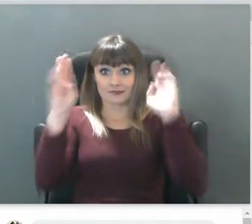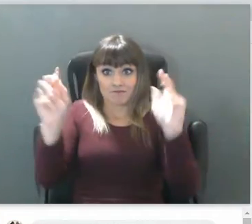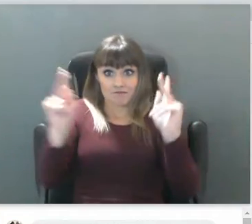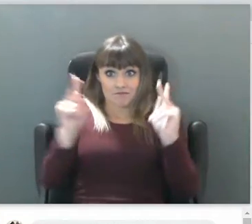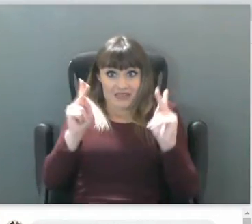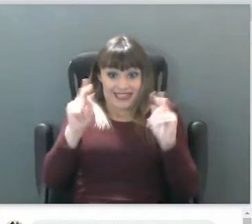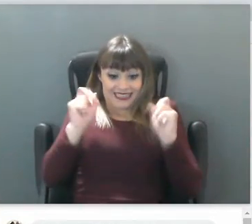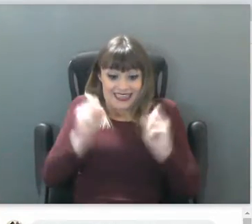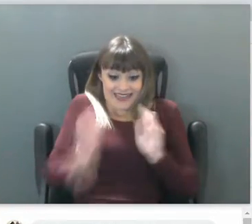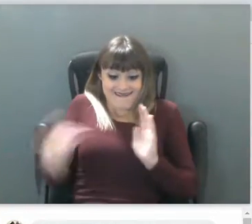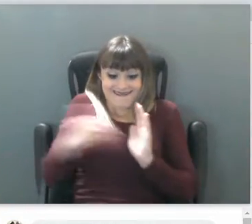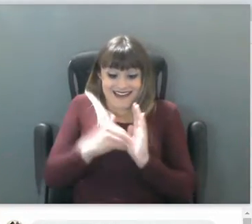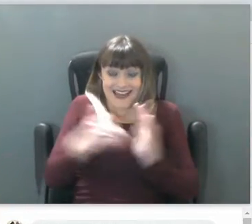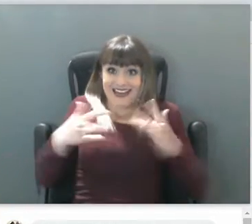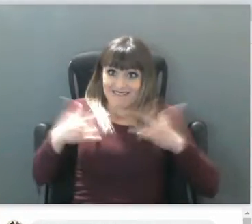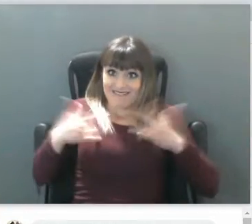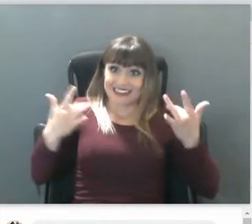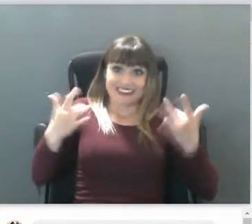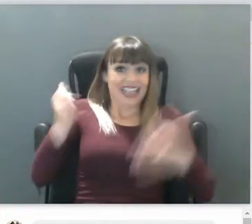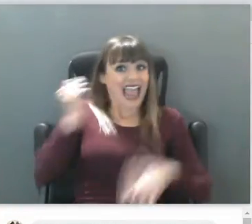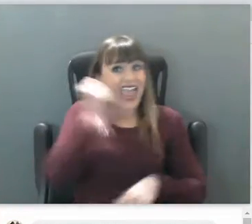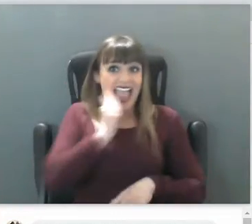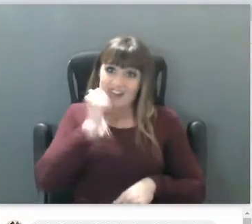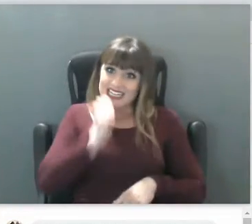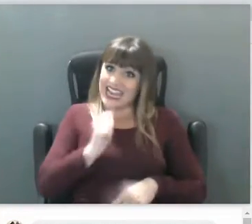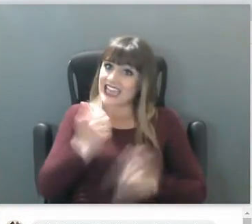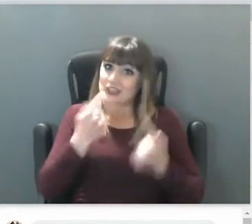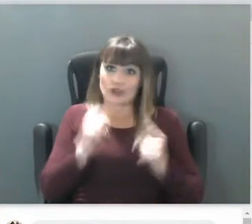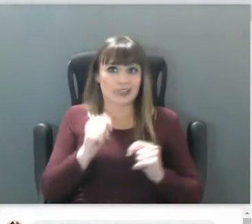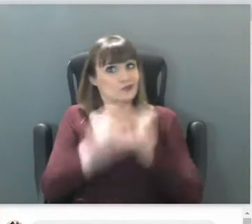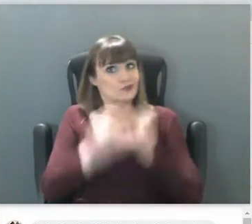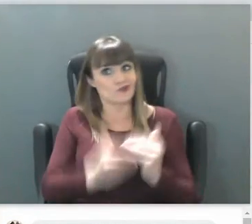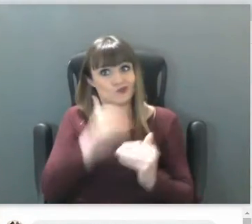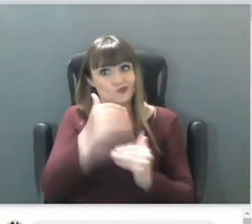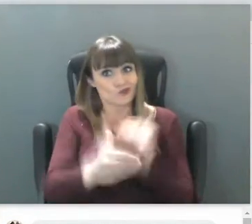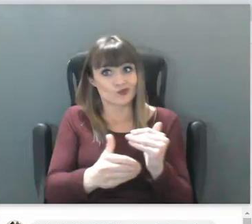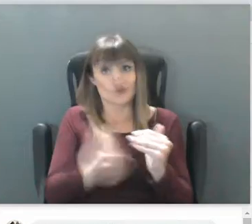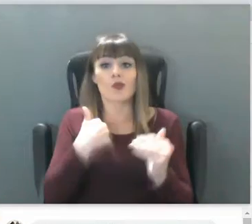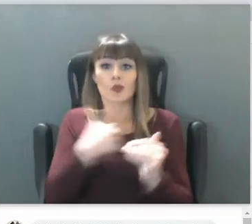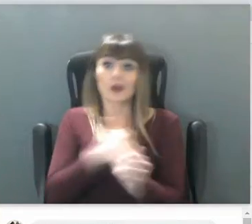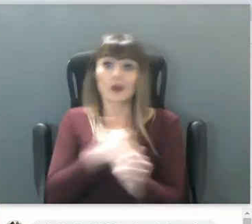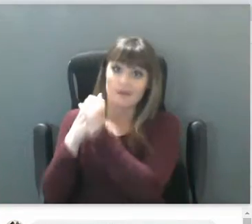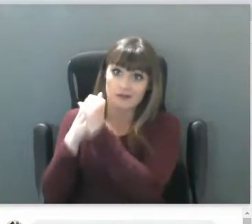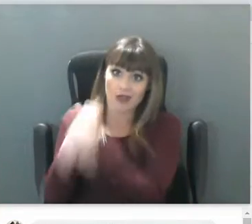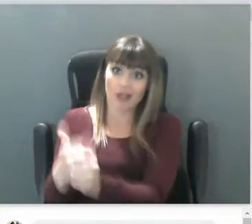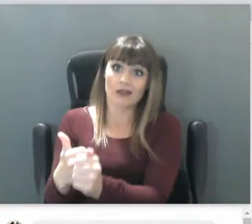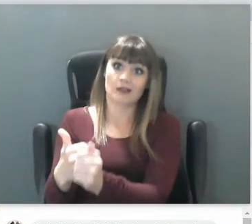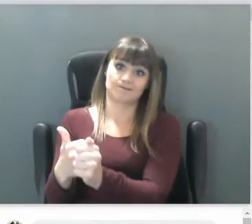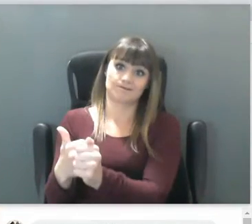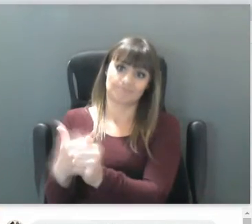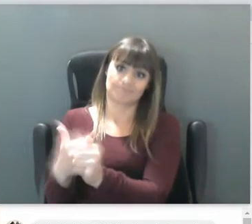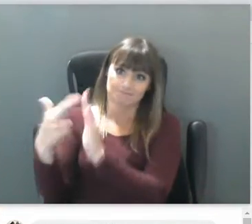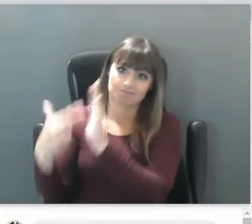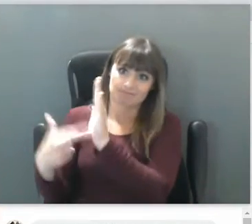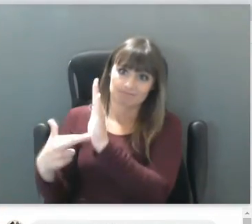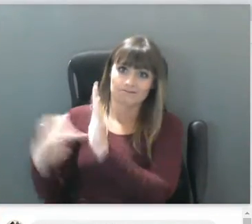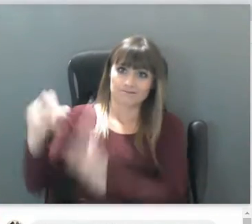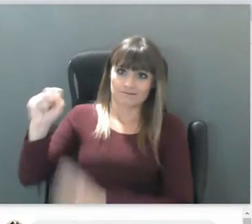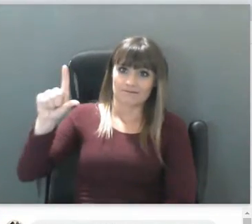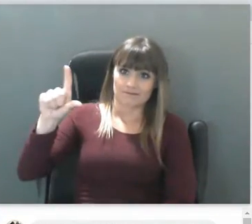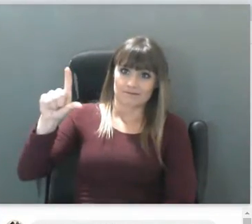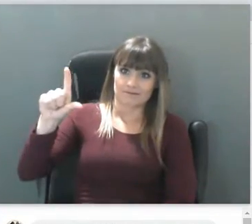summer and stuff. We're taking it a day at a time. We're following the protocols of Salt Lake County. So again, go to hoglezoo.org for everything you need to know about the